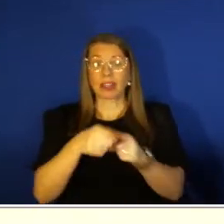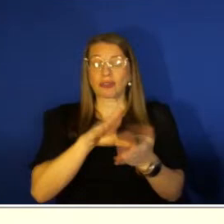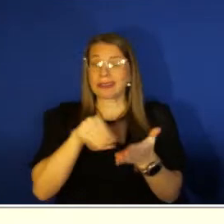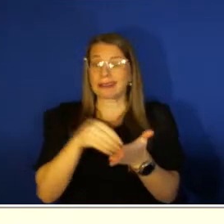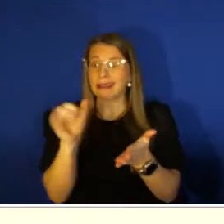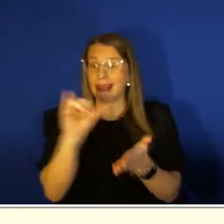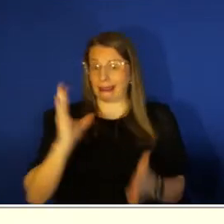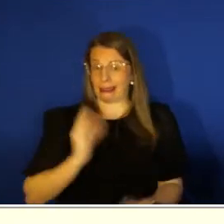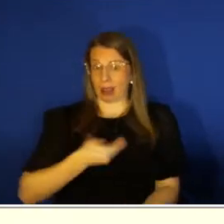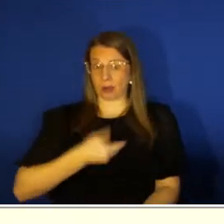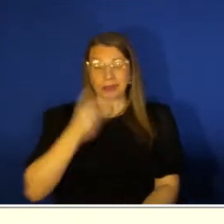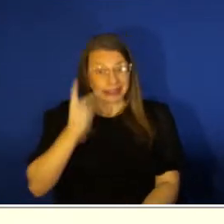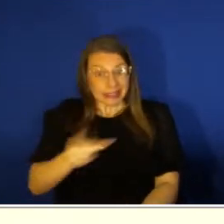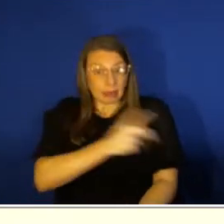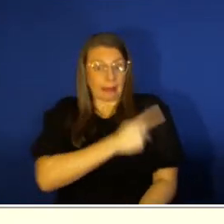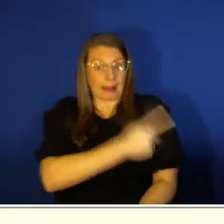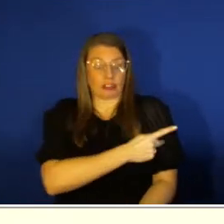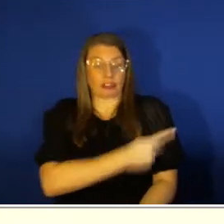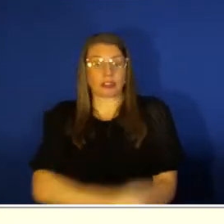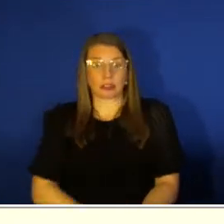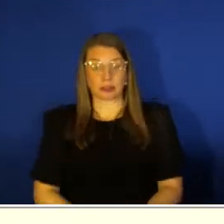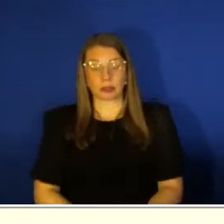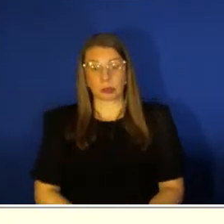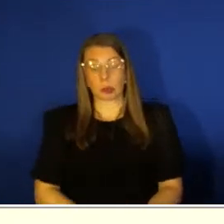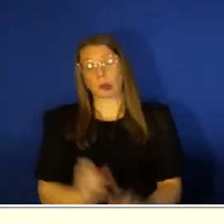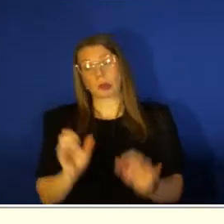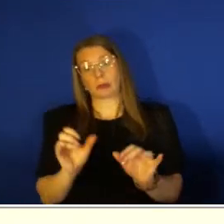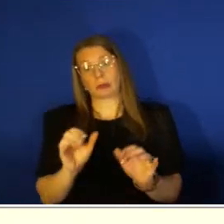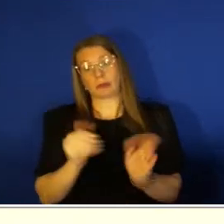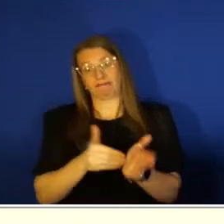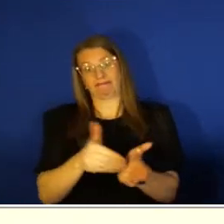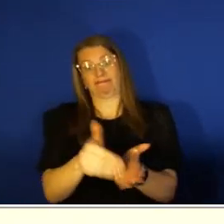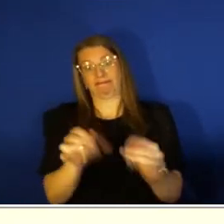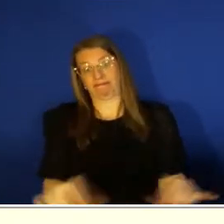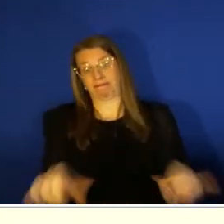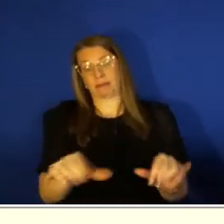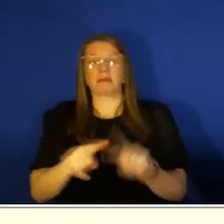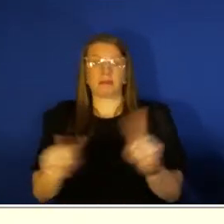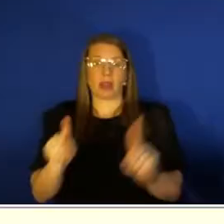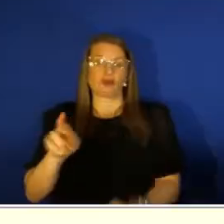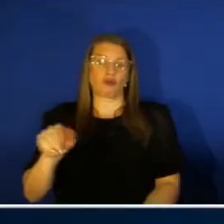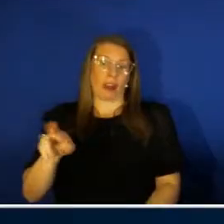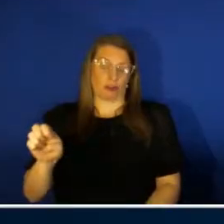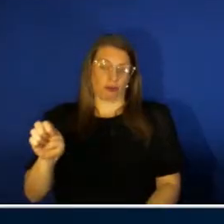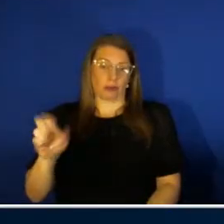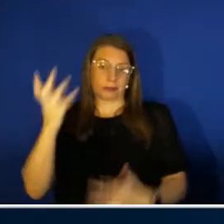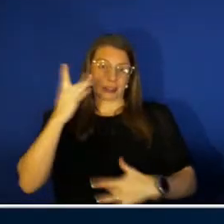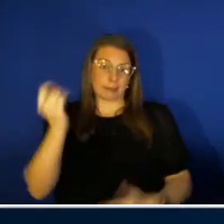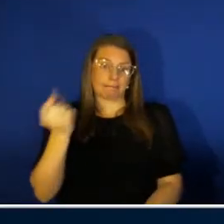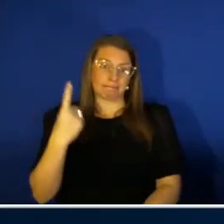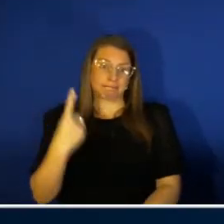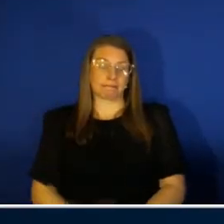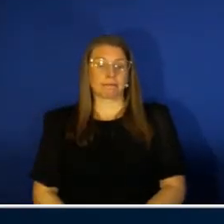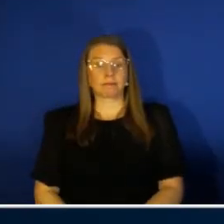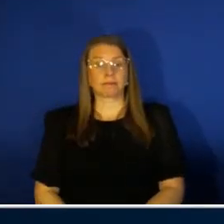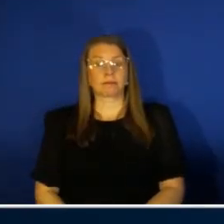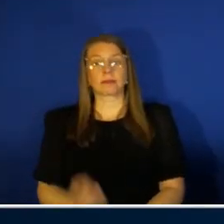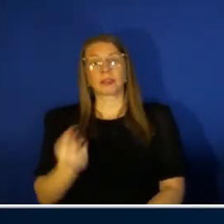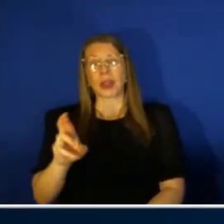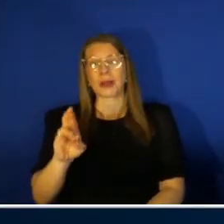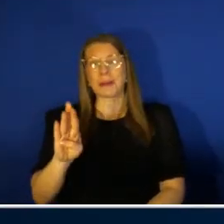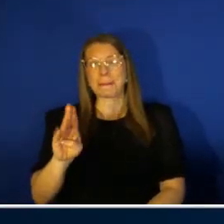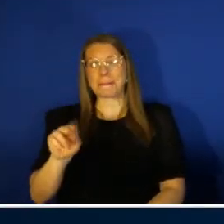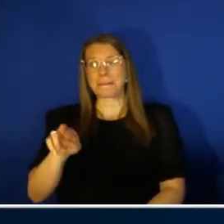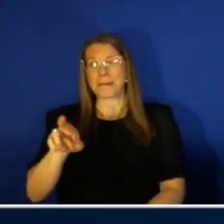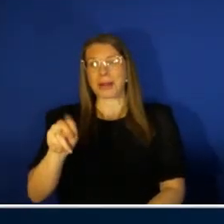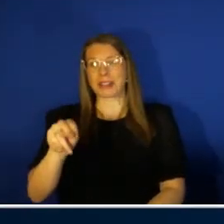where we do see these patients fairly routinely, even though it's a rare disease. Dr. Burns, always great to have you on. We appreciate